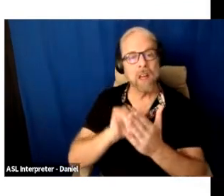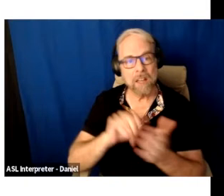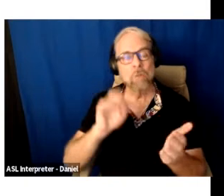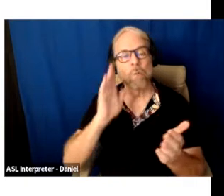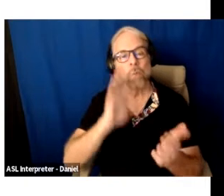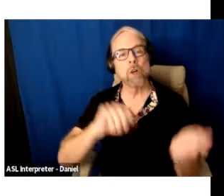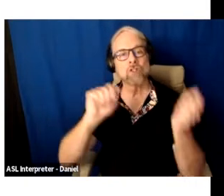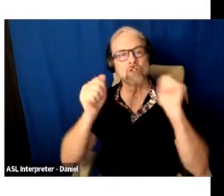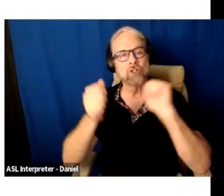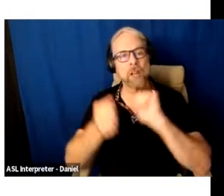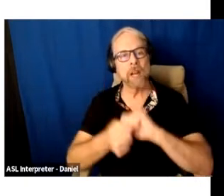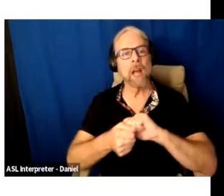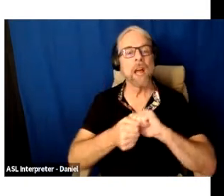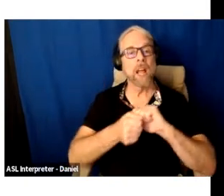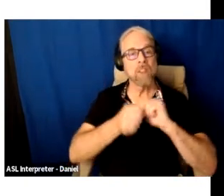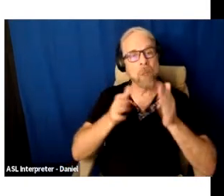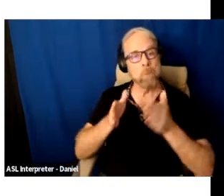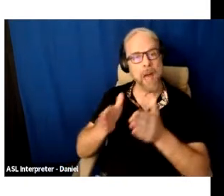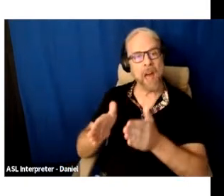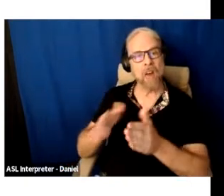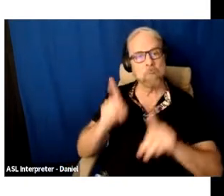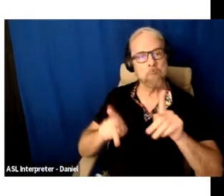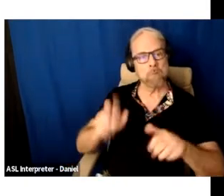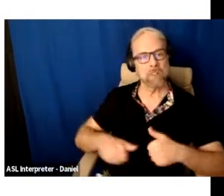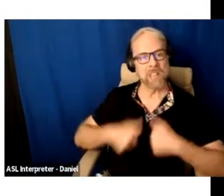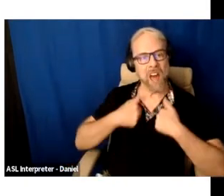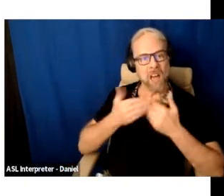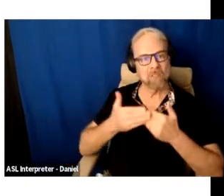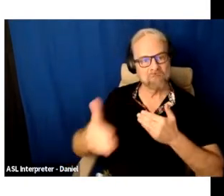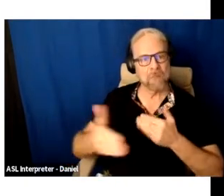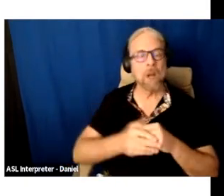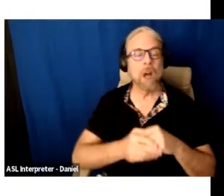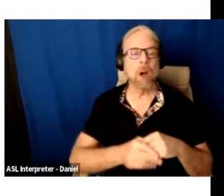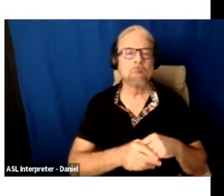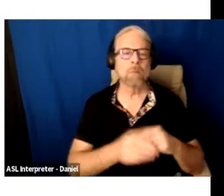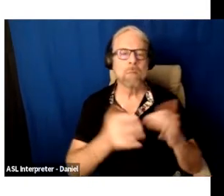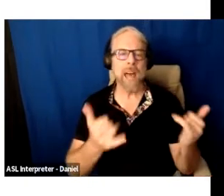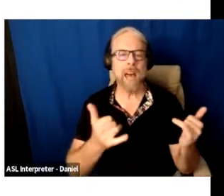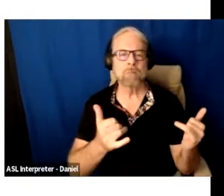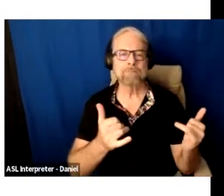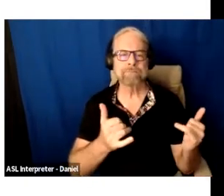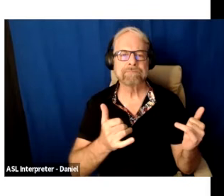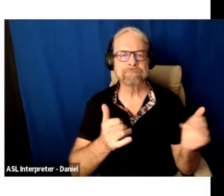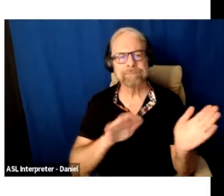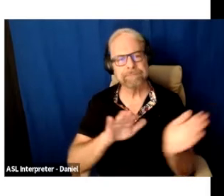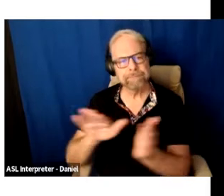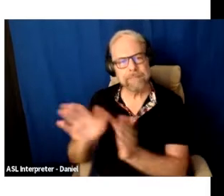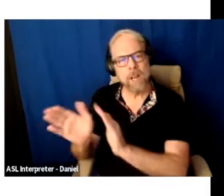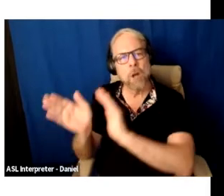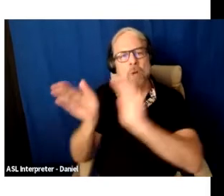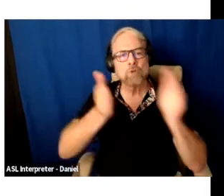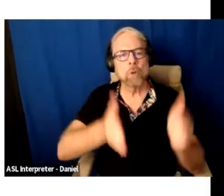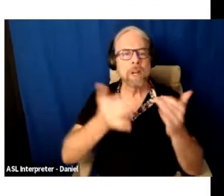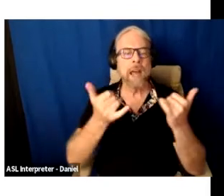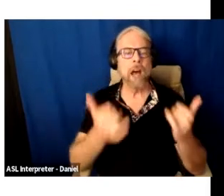the direction of people's lives. So I want to talk now, I want to turn a little bit of attention to this